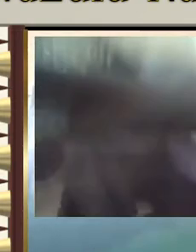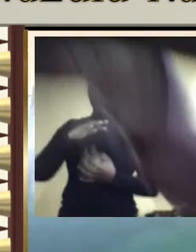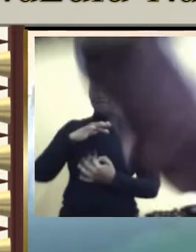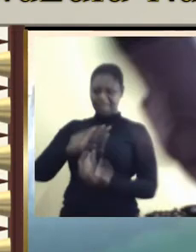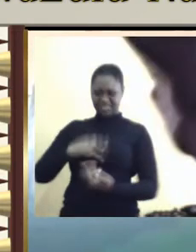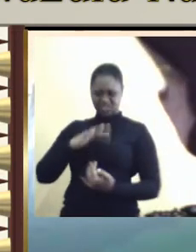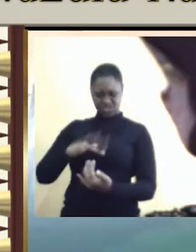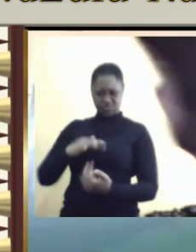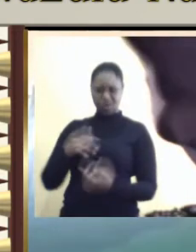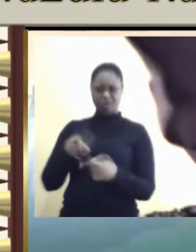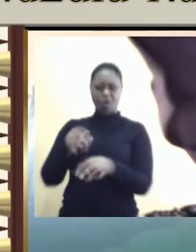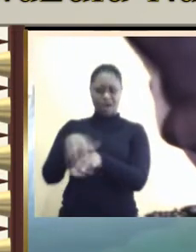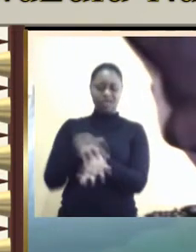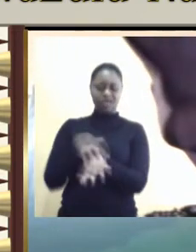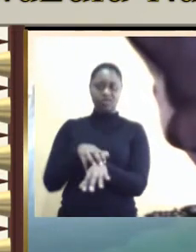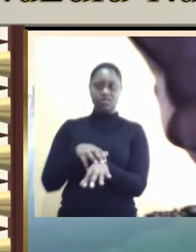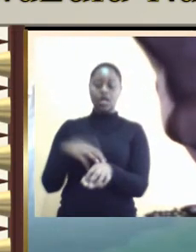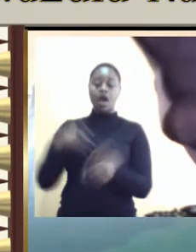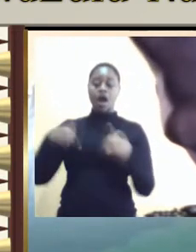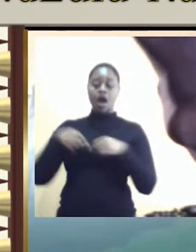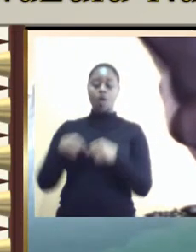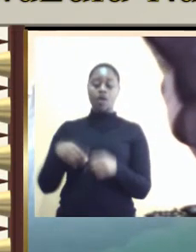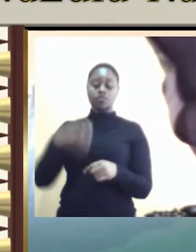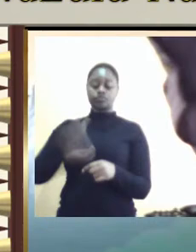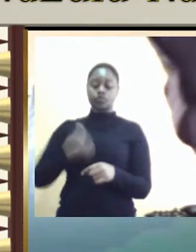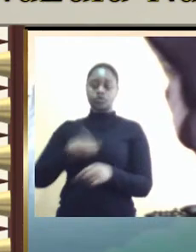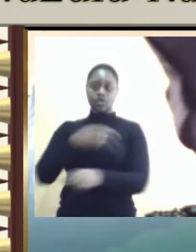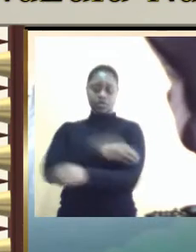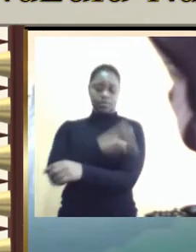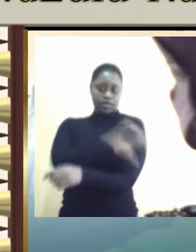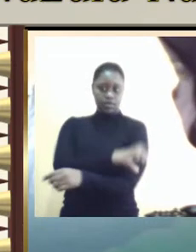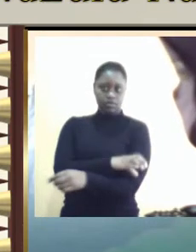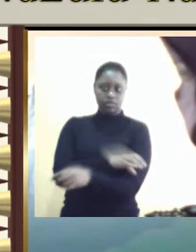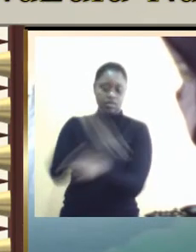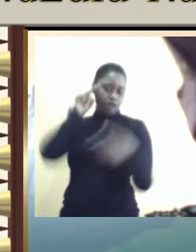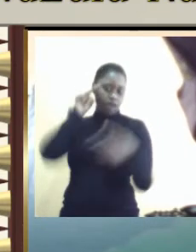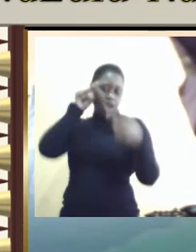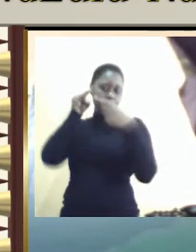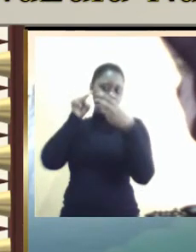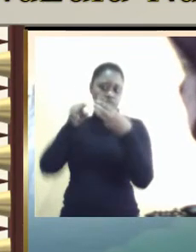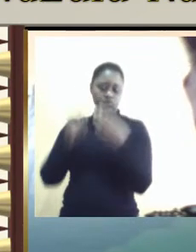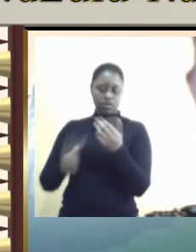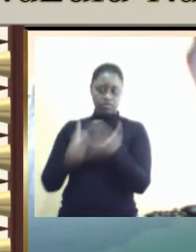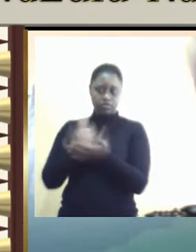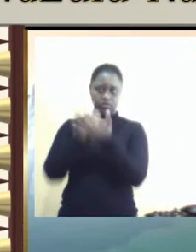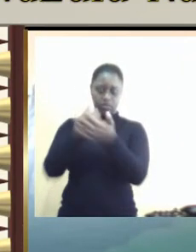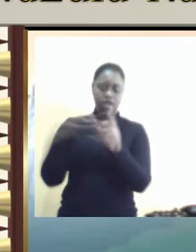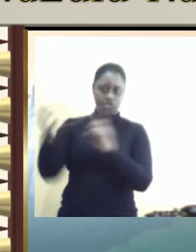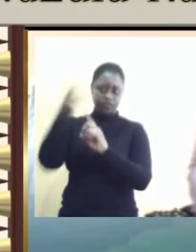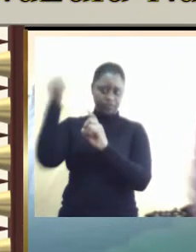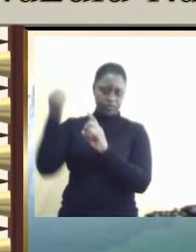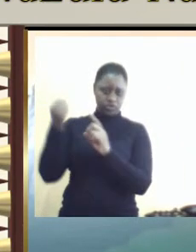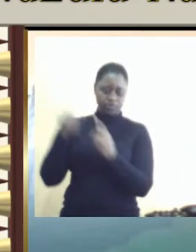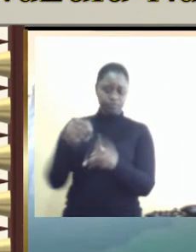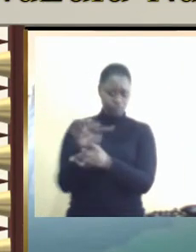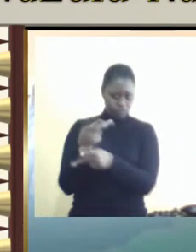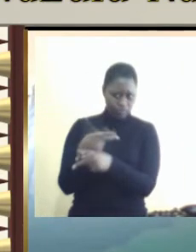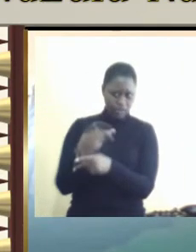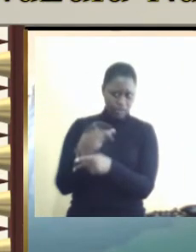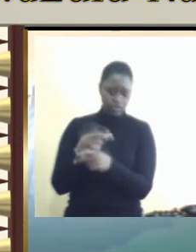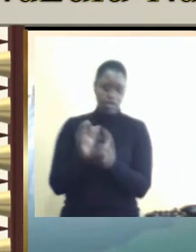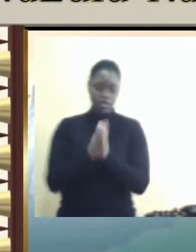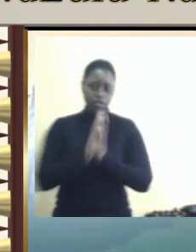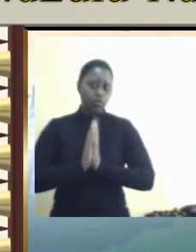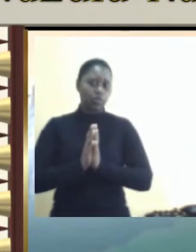agriculture. Our youth empowerment initiative aimed at assisting in achieving the production